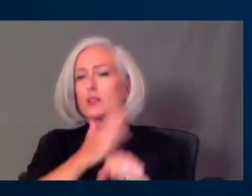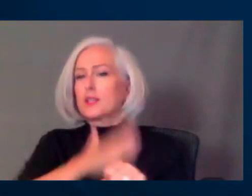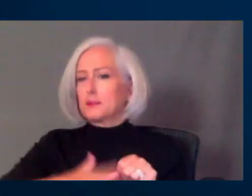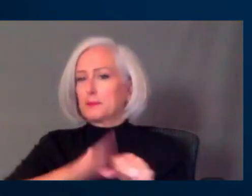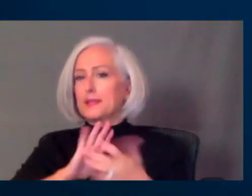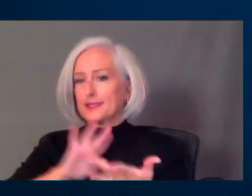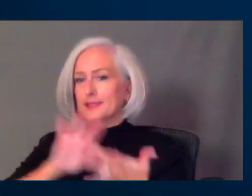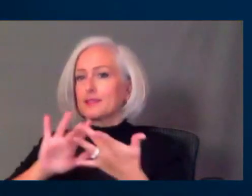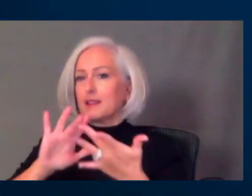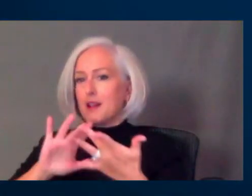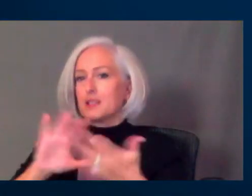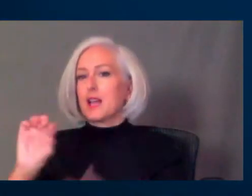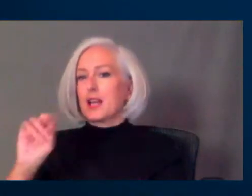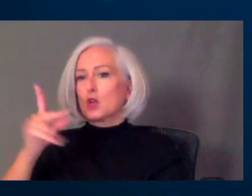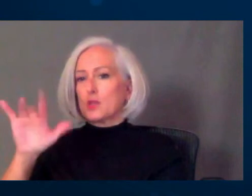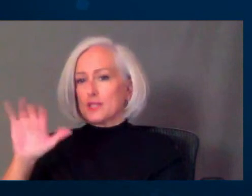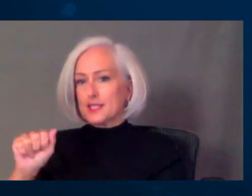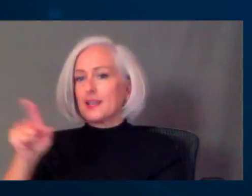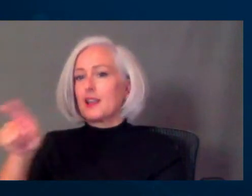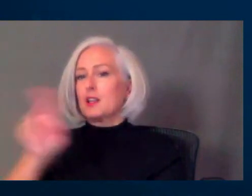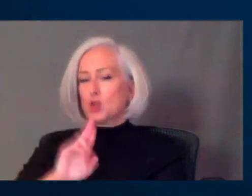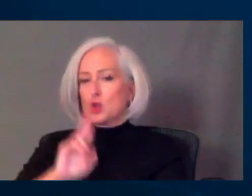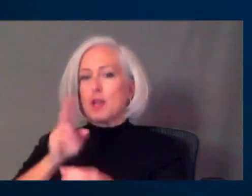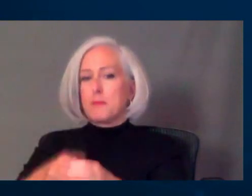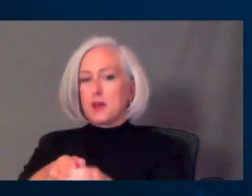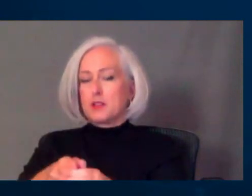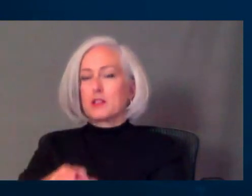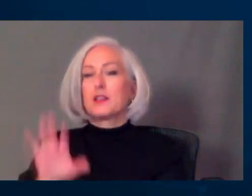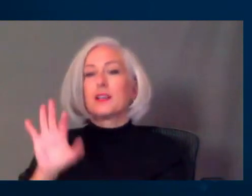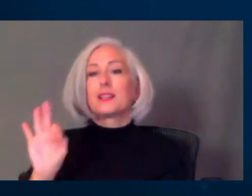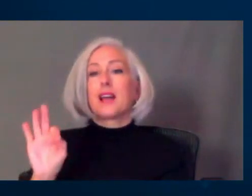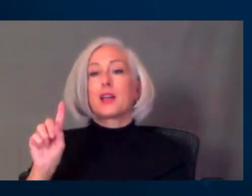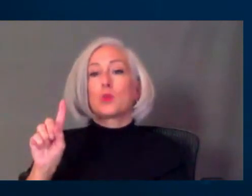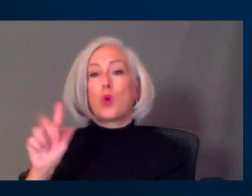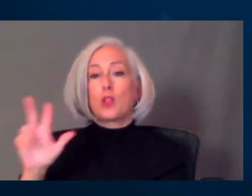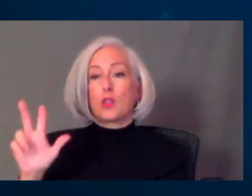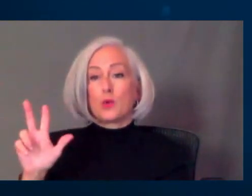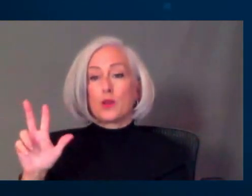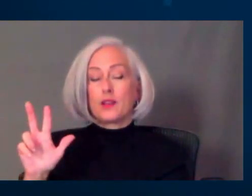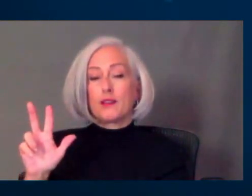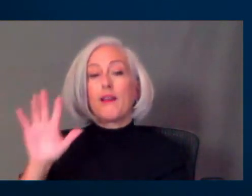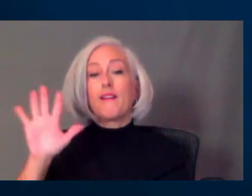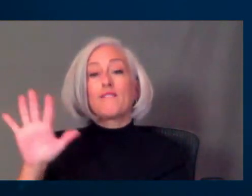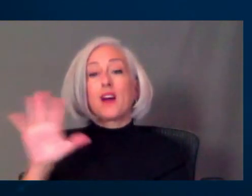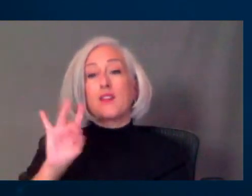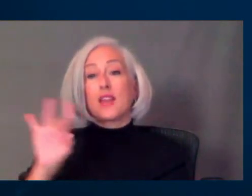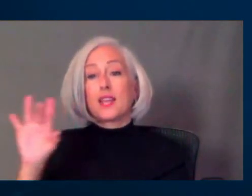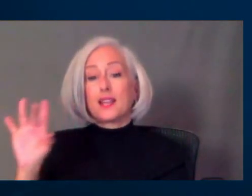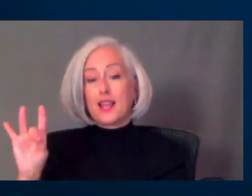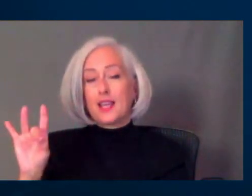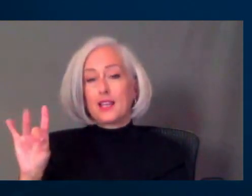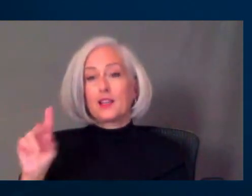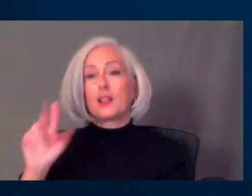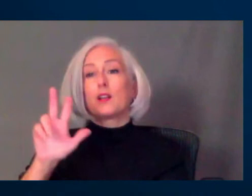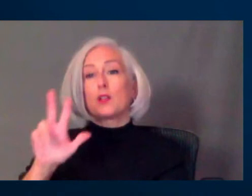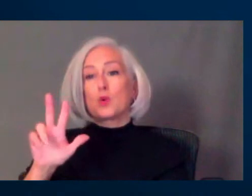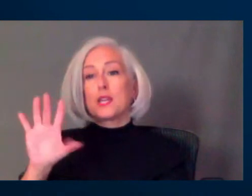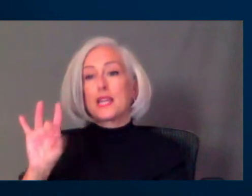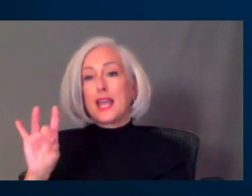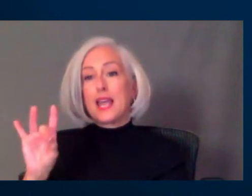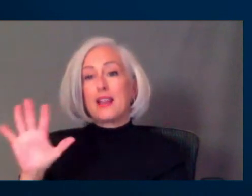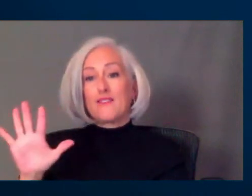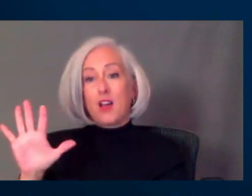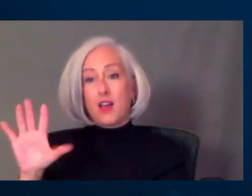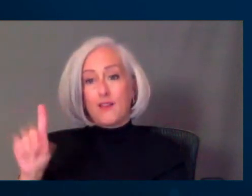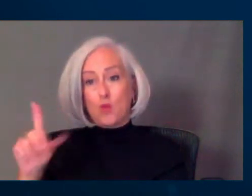at over 5 million, I think, 6 million. I thought it was 7 million, but yeah, or 7 million. Approximately Yeah, a very big number. So, and if 10